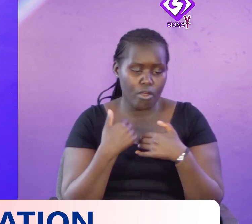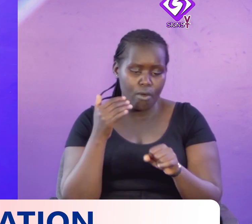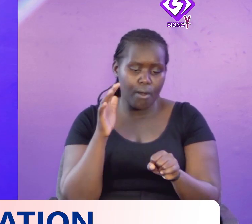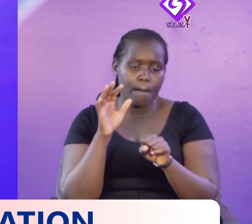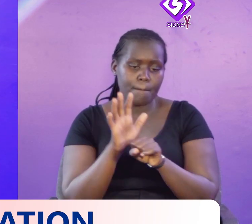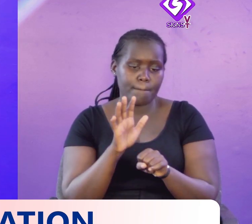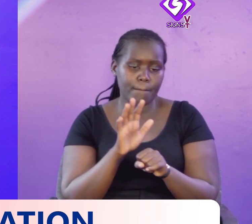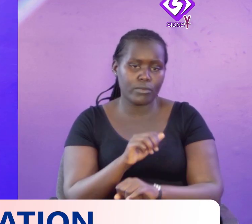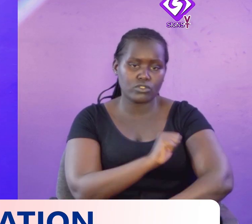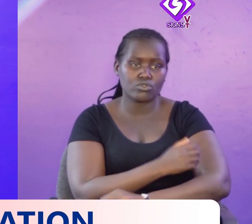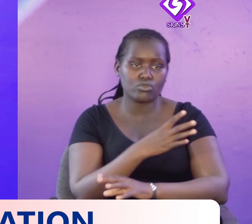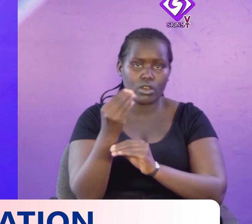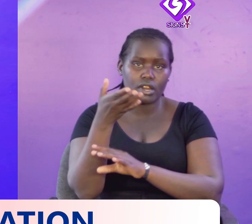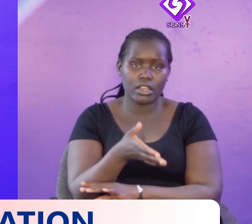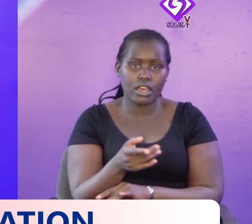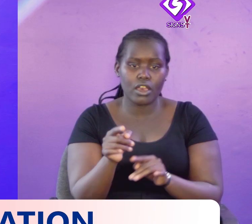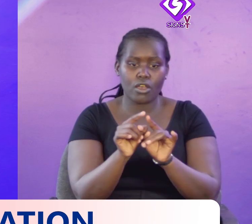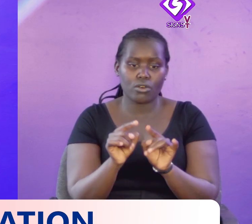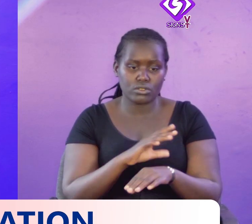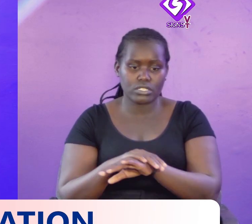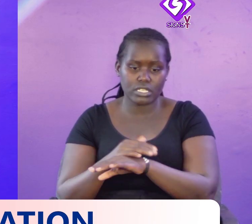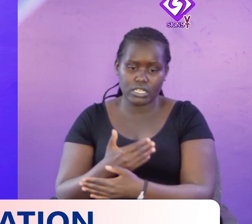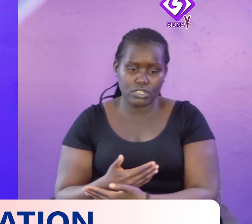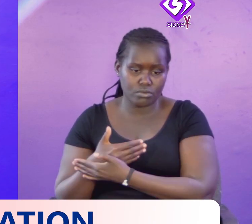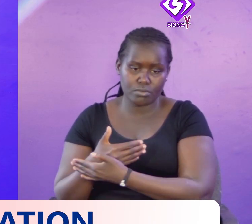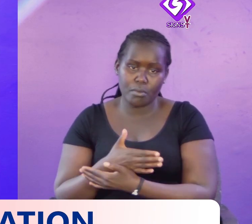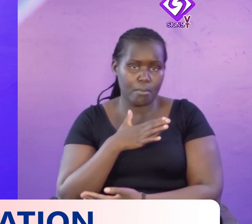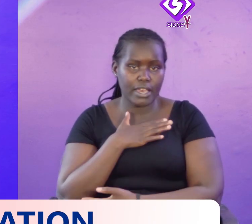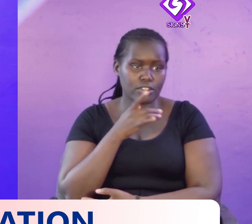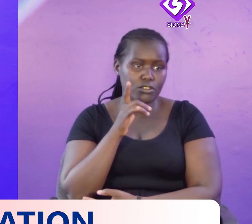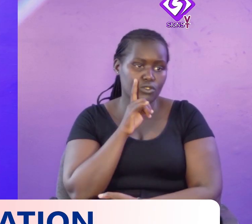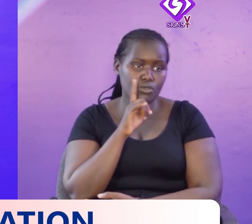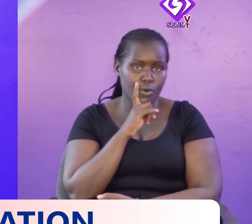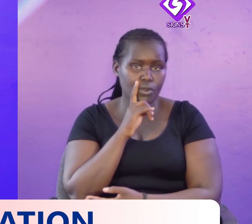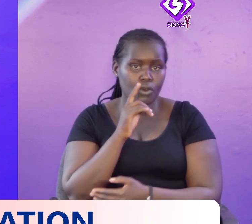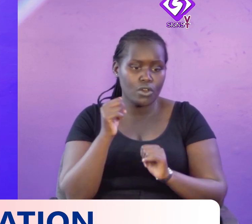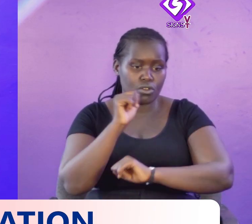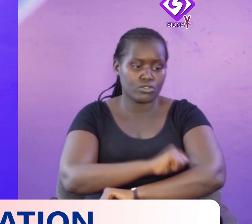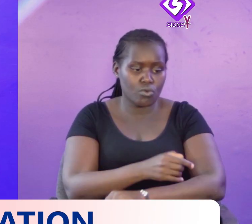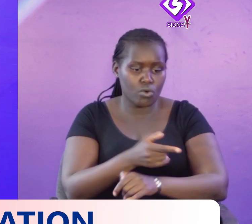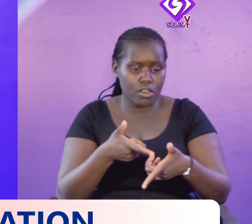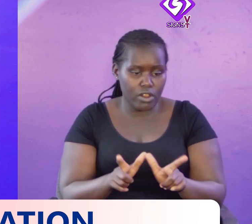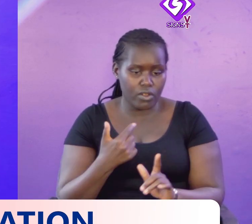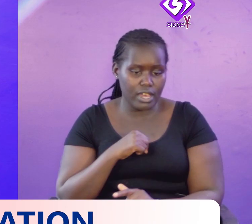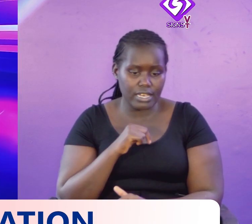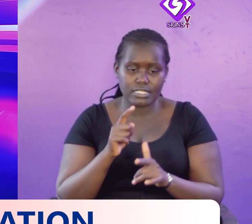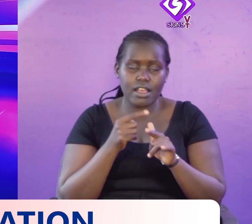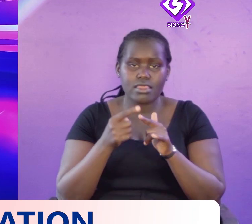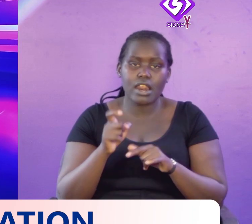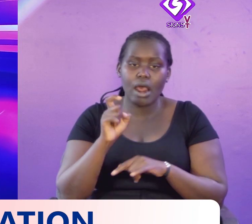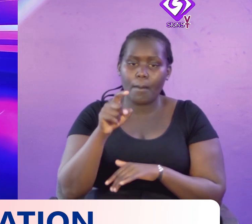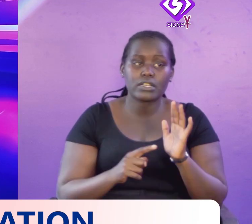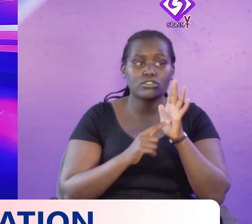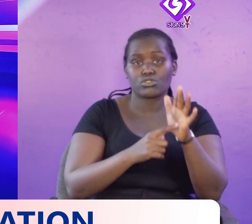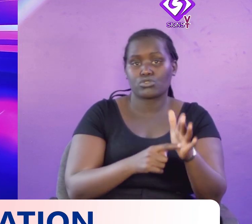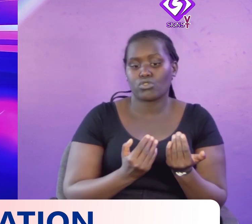there. I'm also taking my children there tomorrow. They told me, Mom, school has allowed us, let us go. So I must show my children what happens